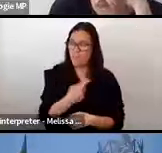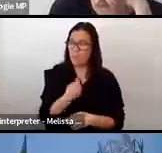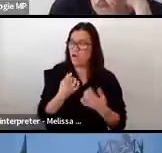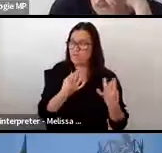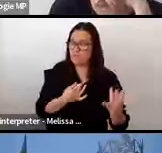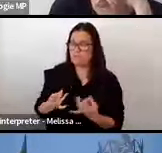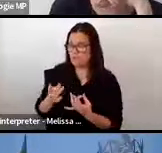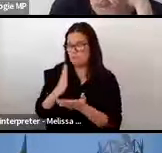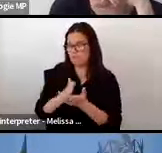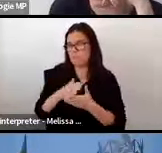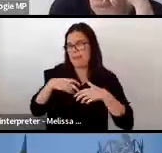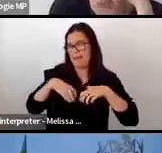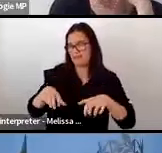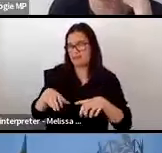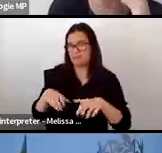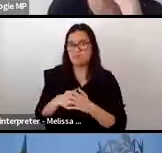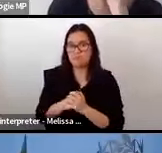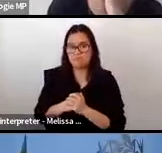it.